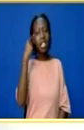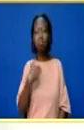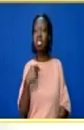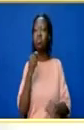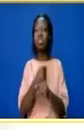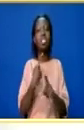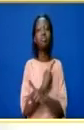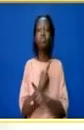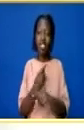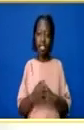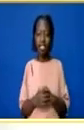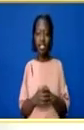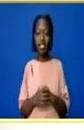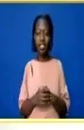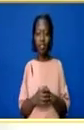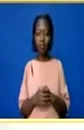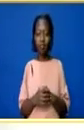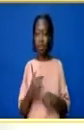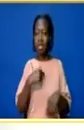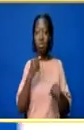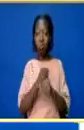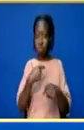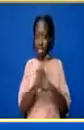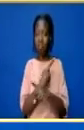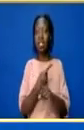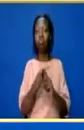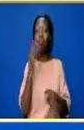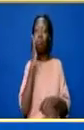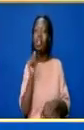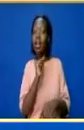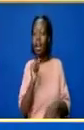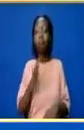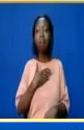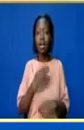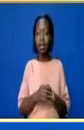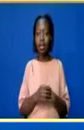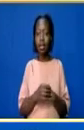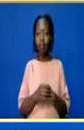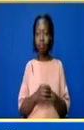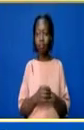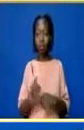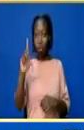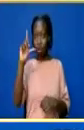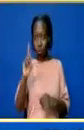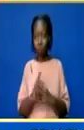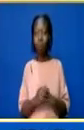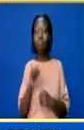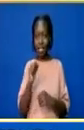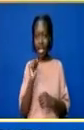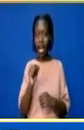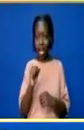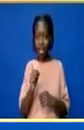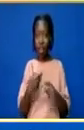differently from what my grandmother does. Honestly, I dig top to bottom. Like I dig. So going down. Yes.